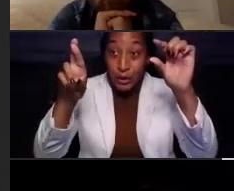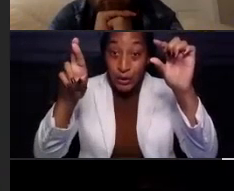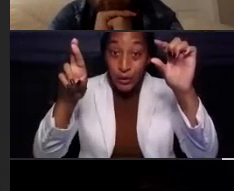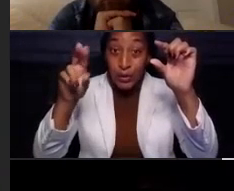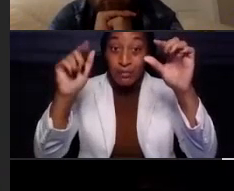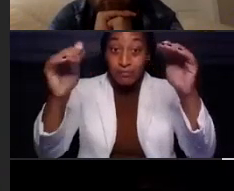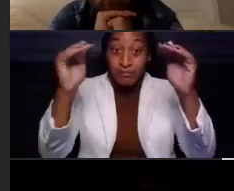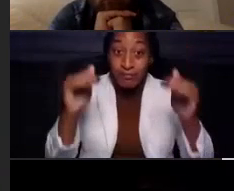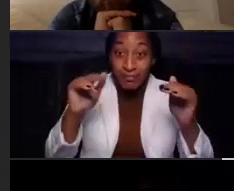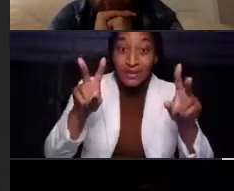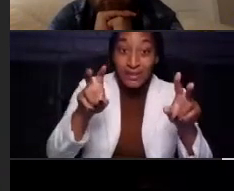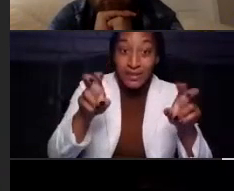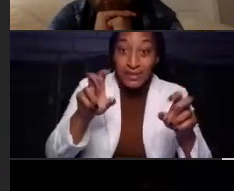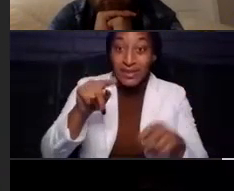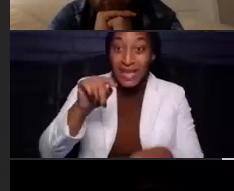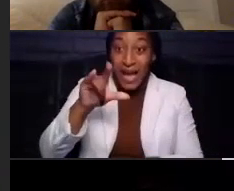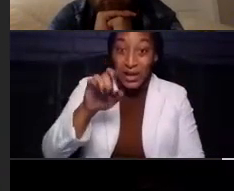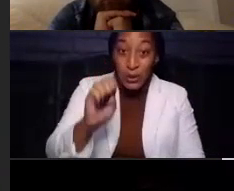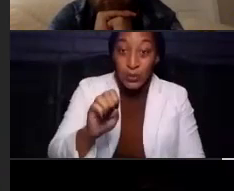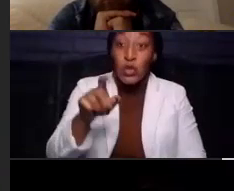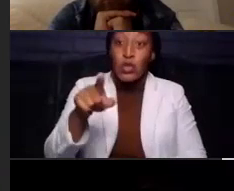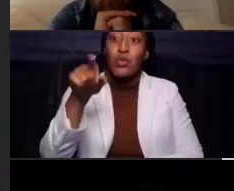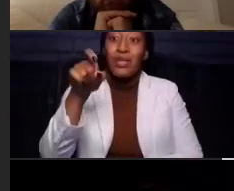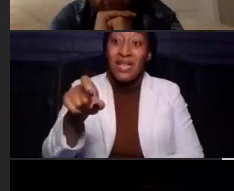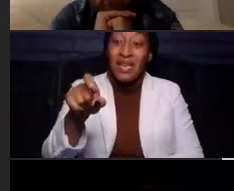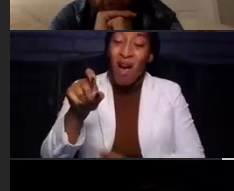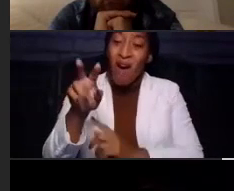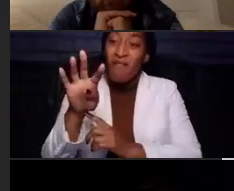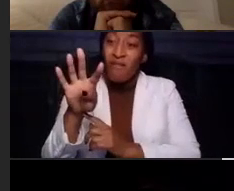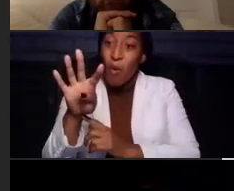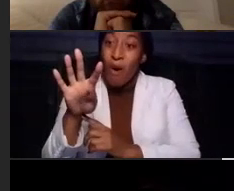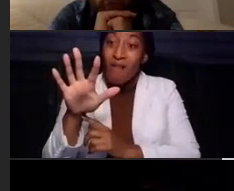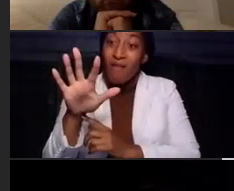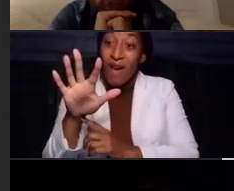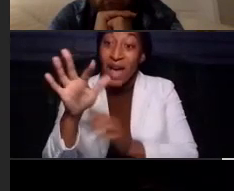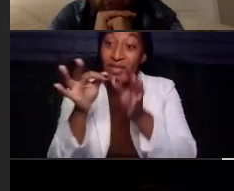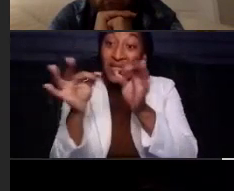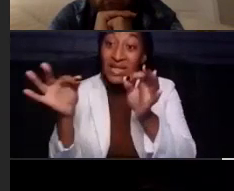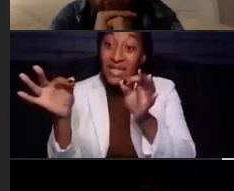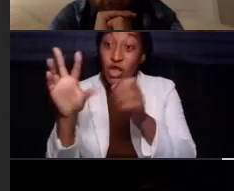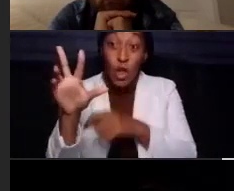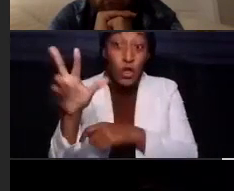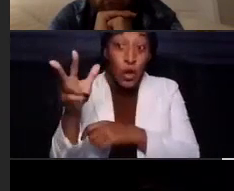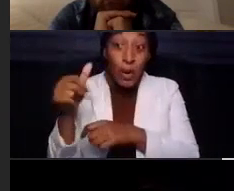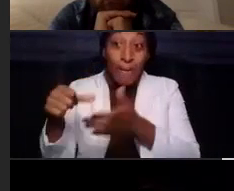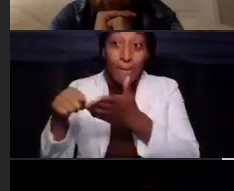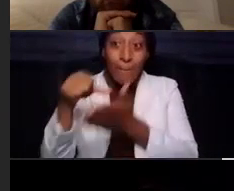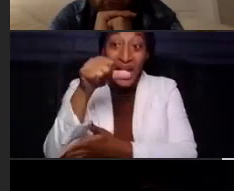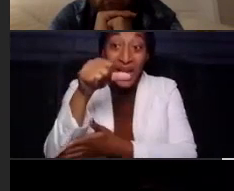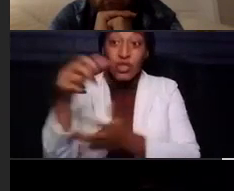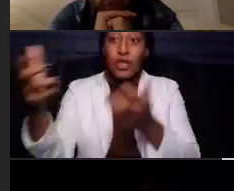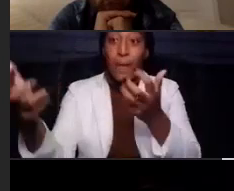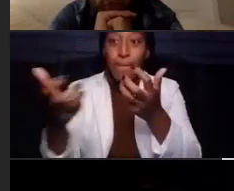sentences on a third page to meet the length requirement. Okay? Does that make sense to